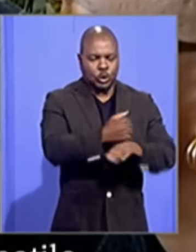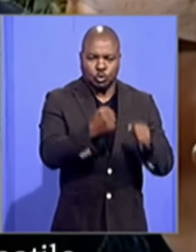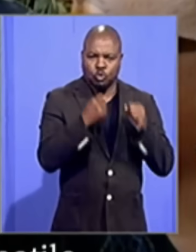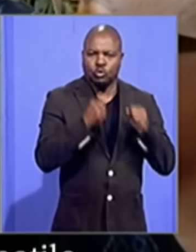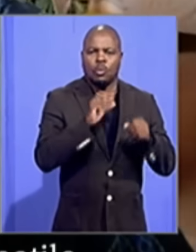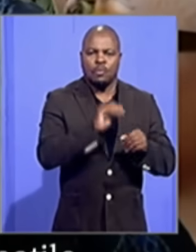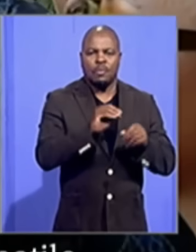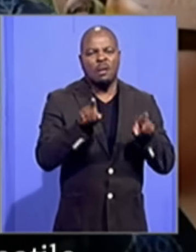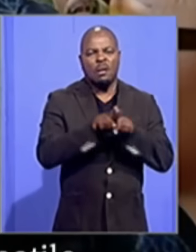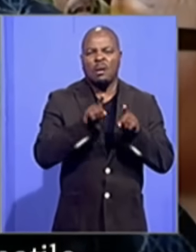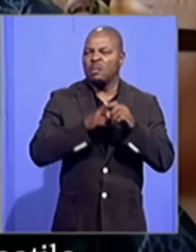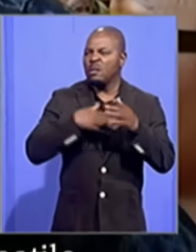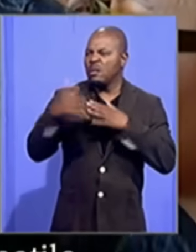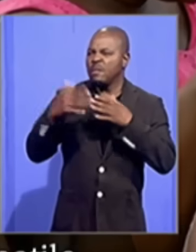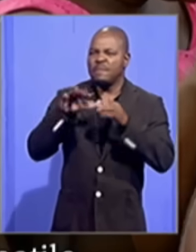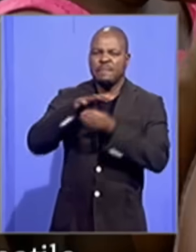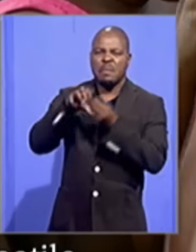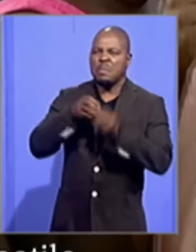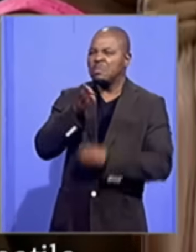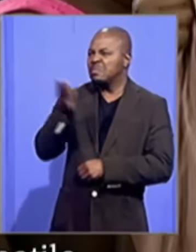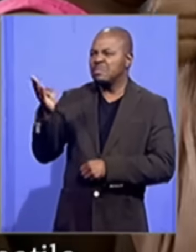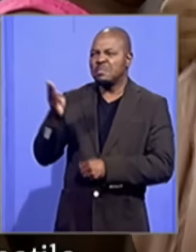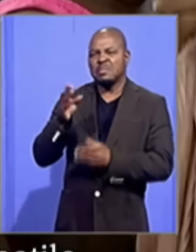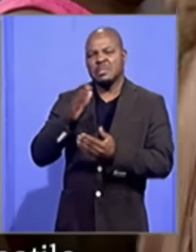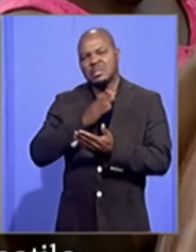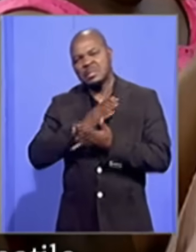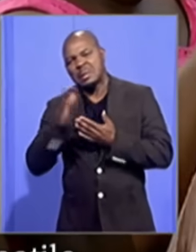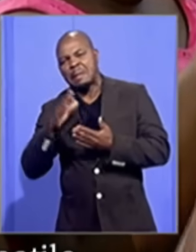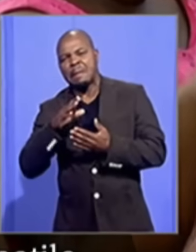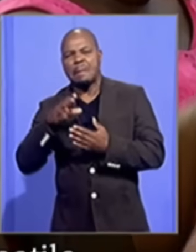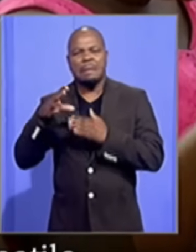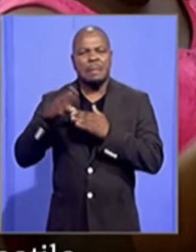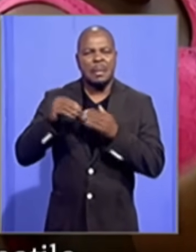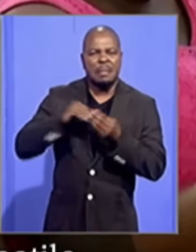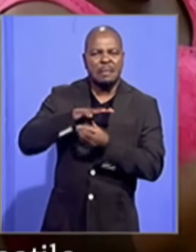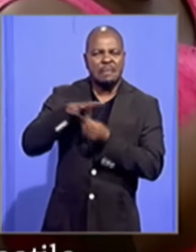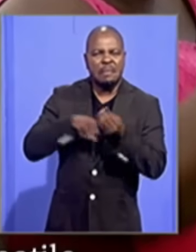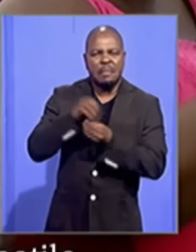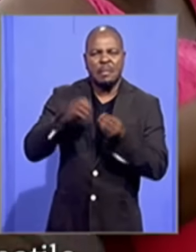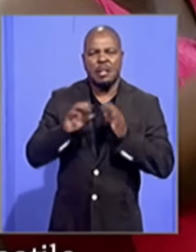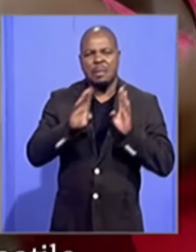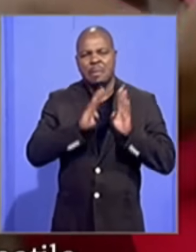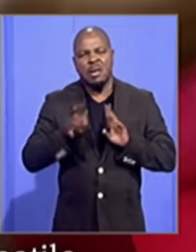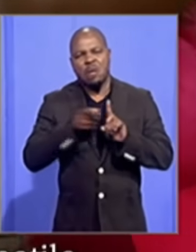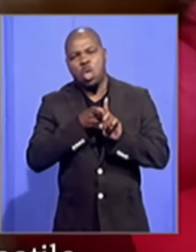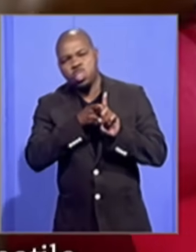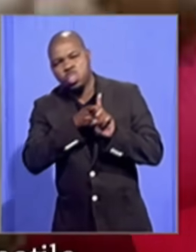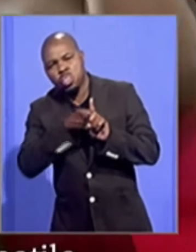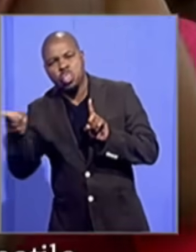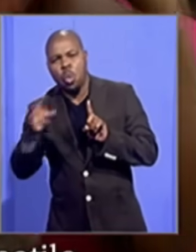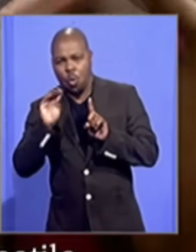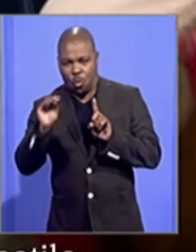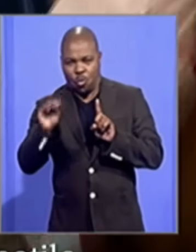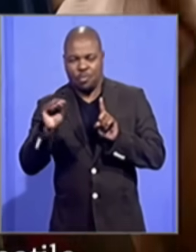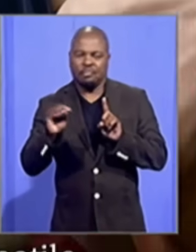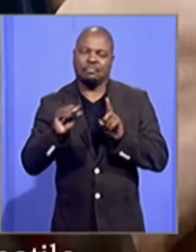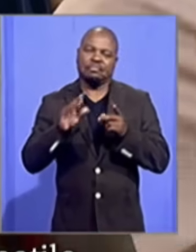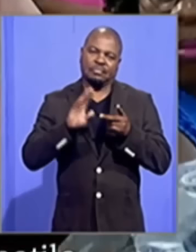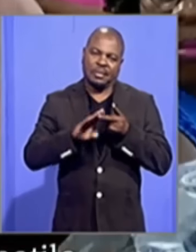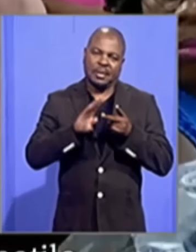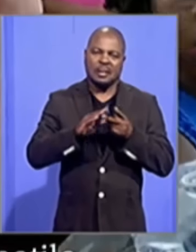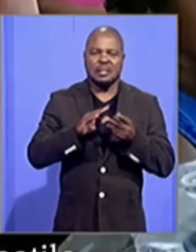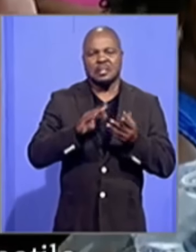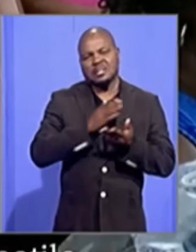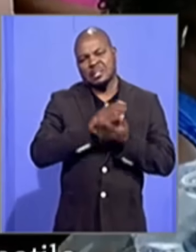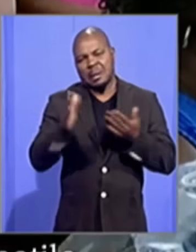any family, you have family members who behave in a particular way. And I said, others